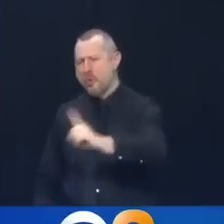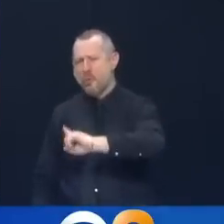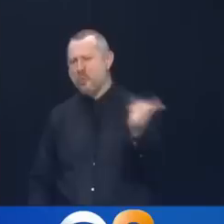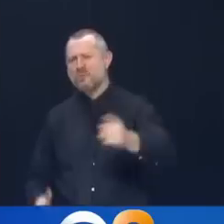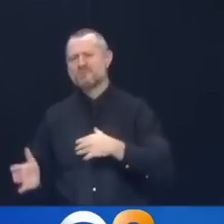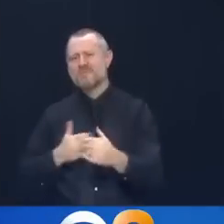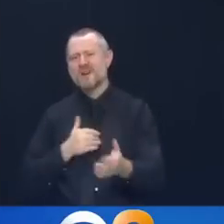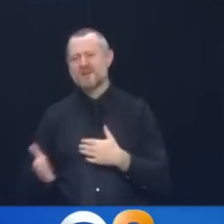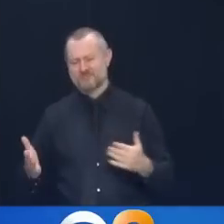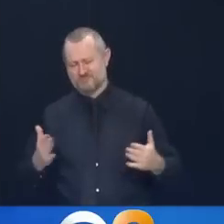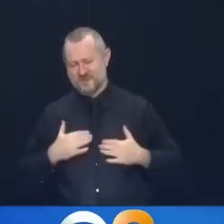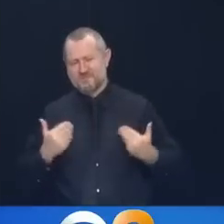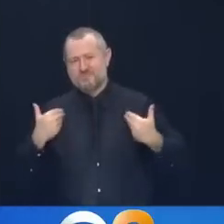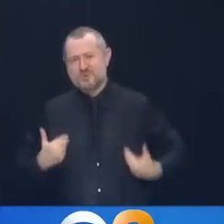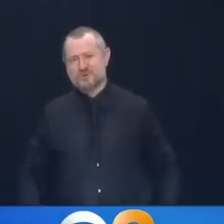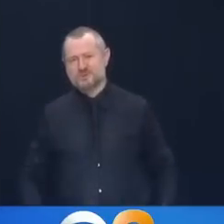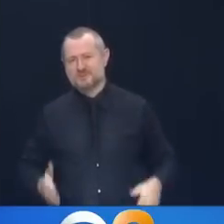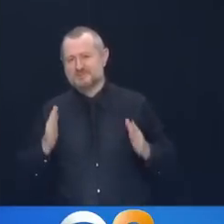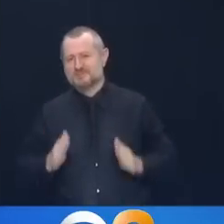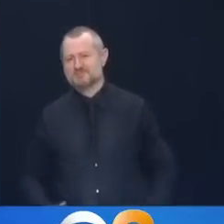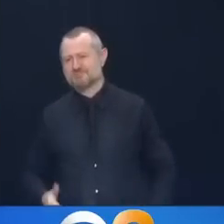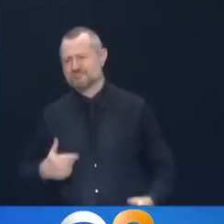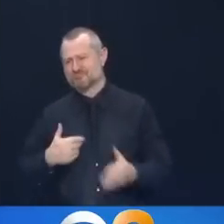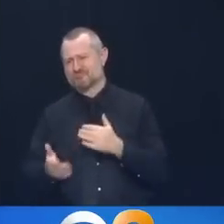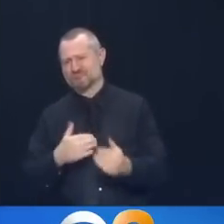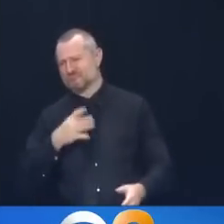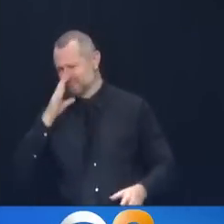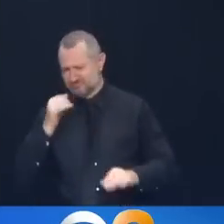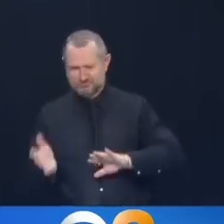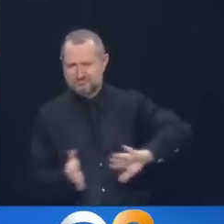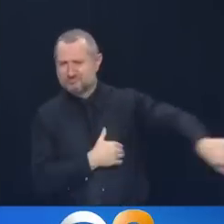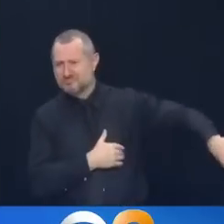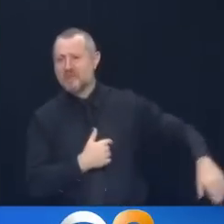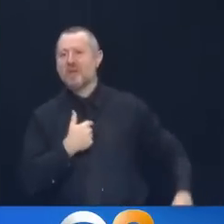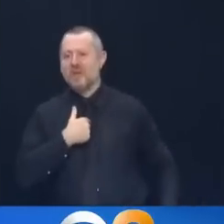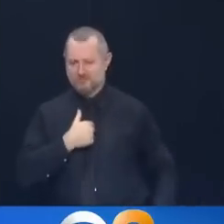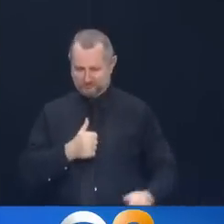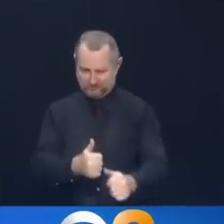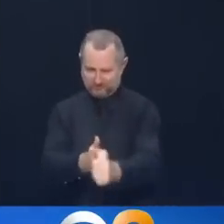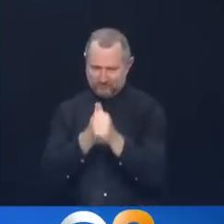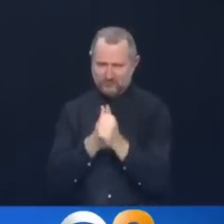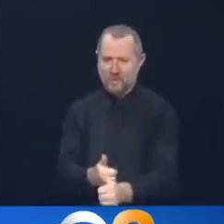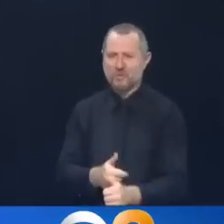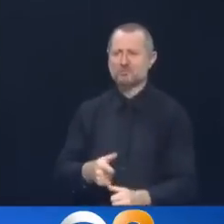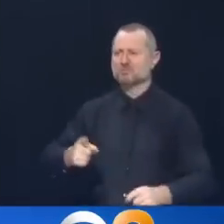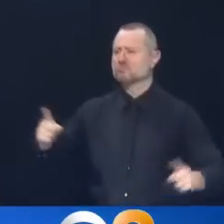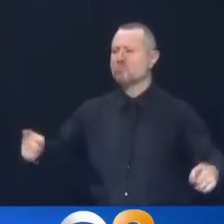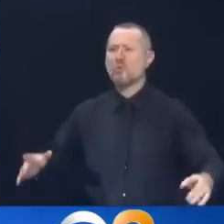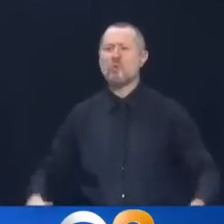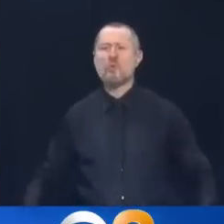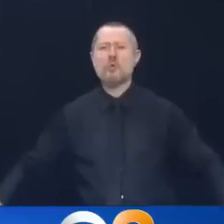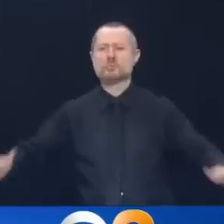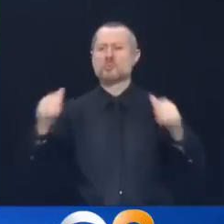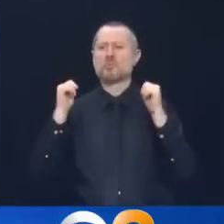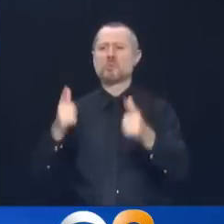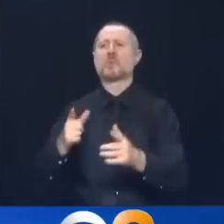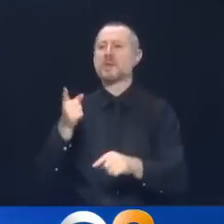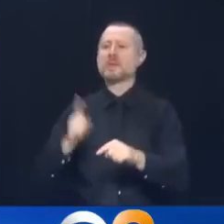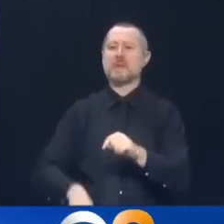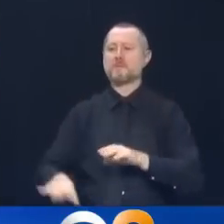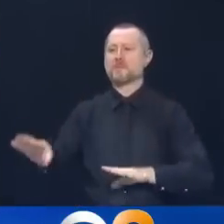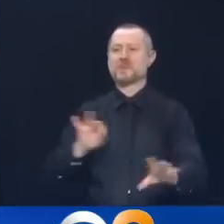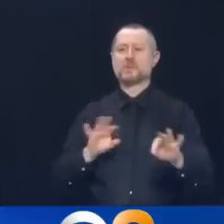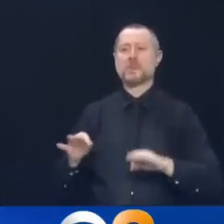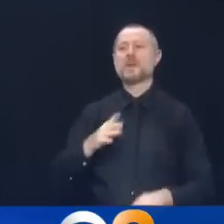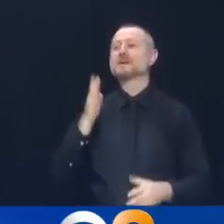law enforcement officer. I enforce the laws. I don't get to pick and choose. Well, I'm not going to enforce domestic violence